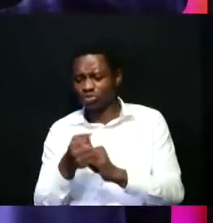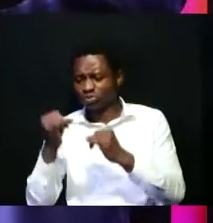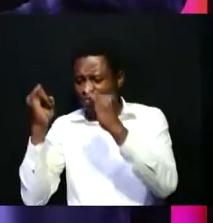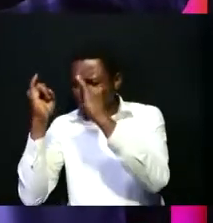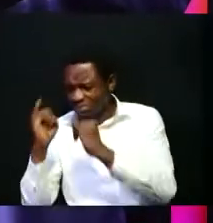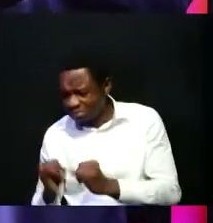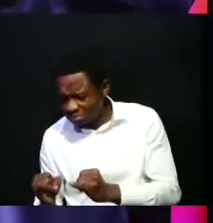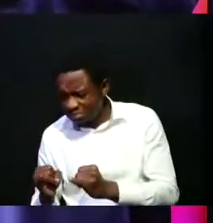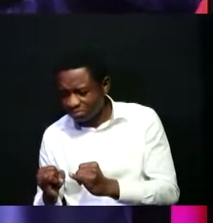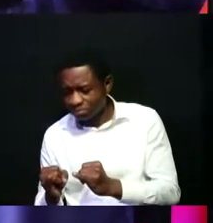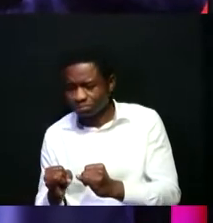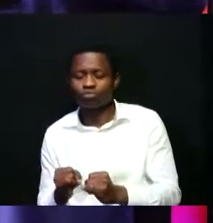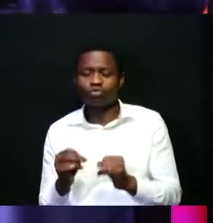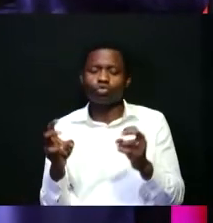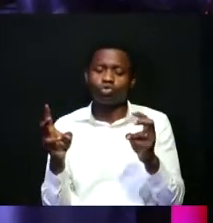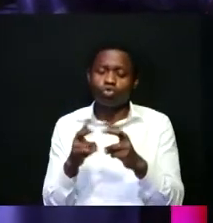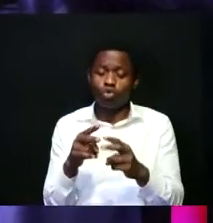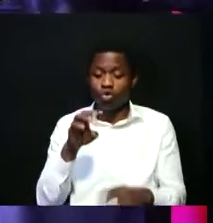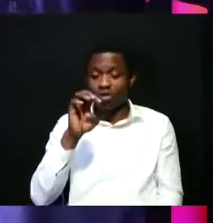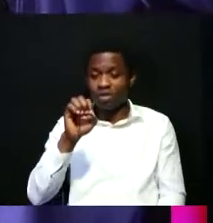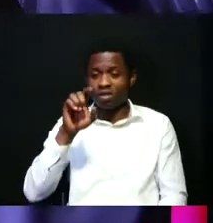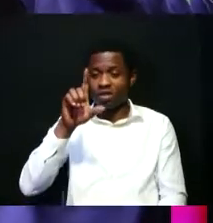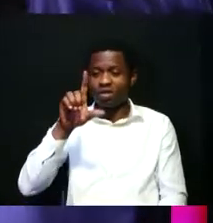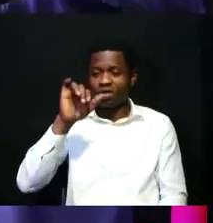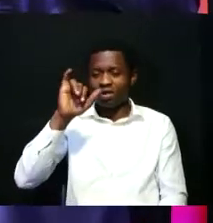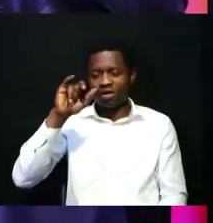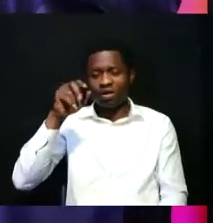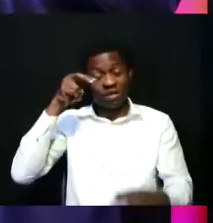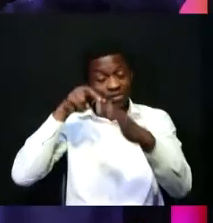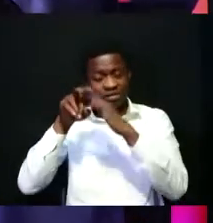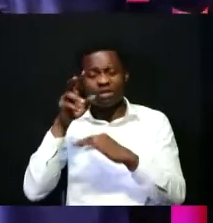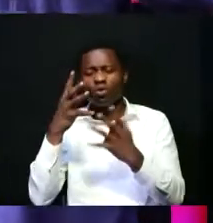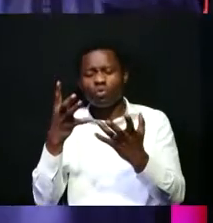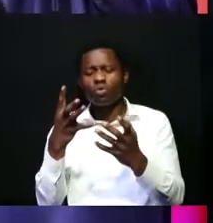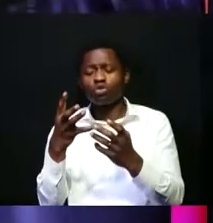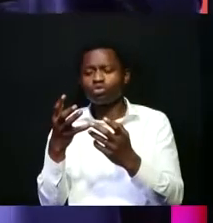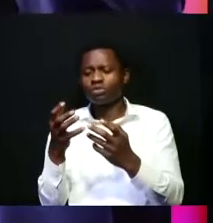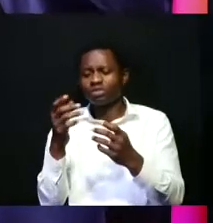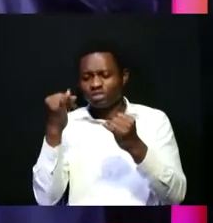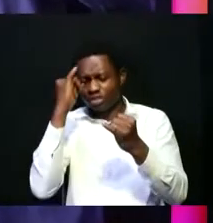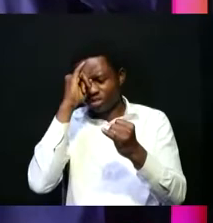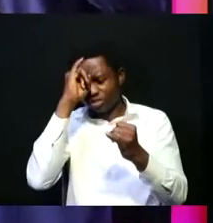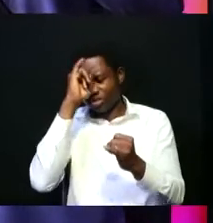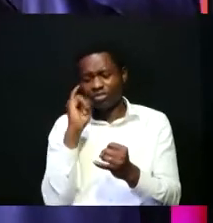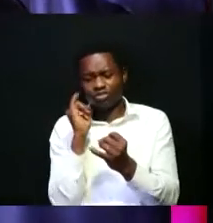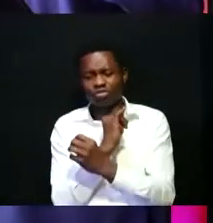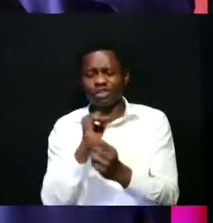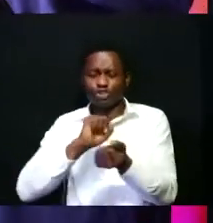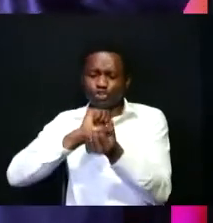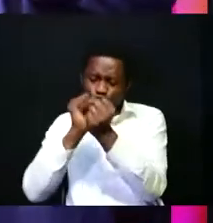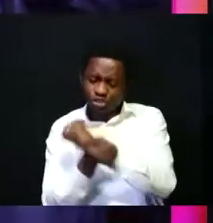in Pibomu Israel, Maya, no one in Akuma, Akwako Dibal, Sumo Echino, Beso signed one by Uradi and Chambio.